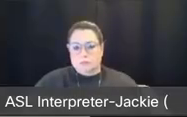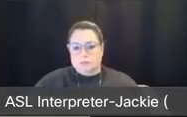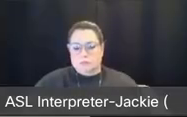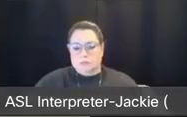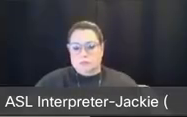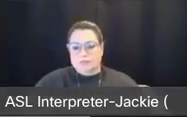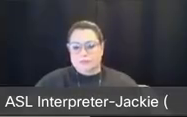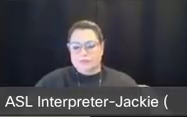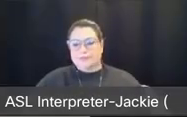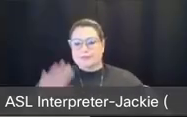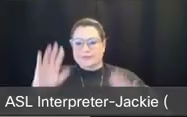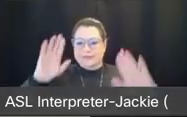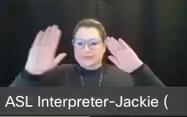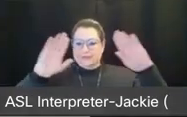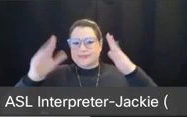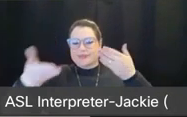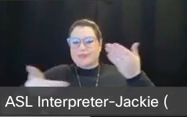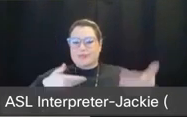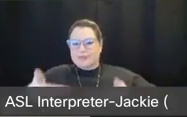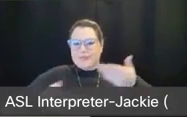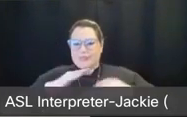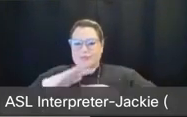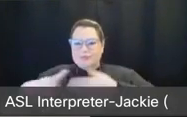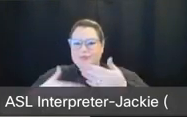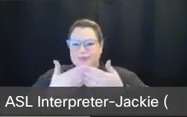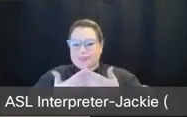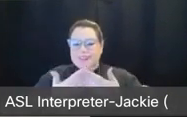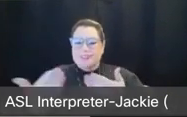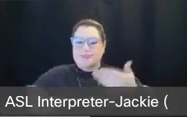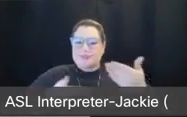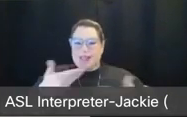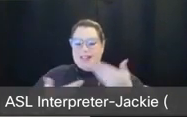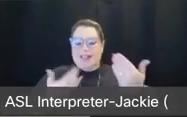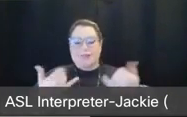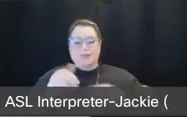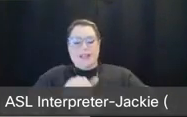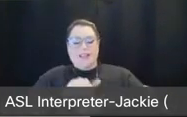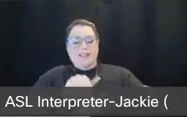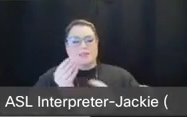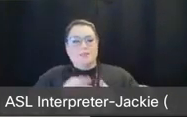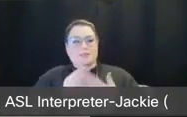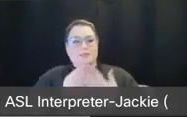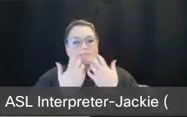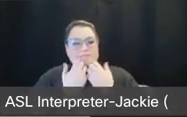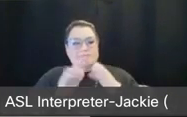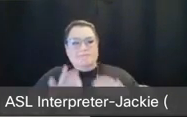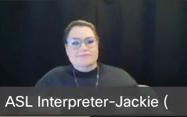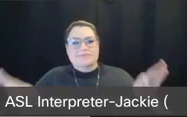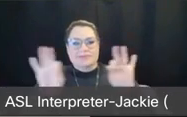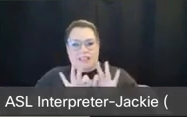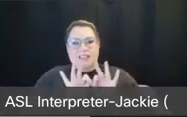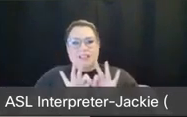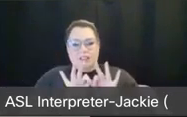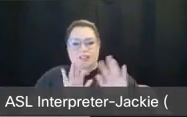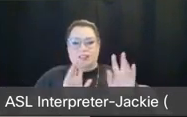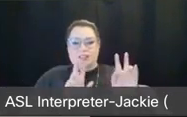Well, good evening, everyone, and welcome to tonight's Money Matters workshop on home improvements, how to pick